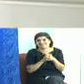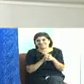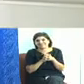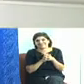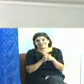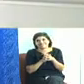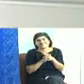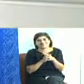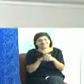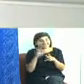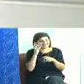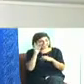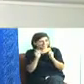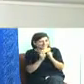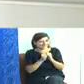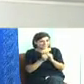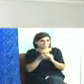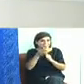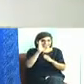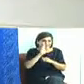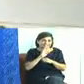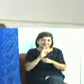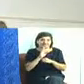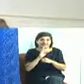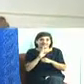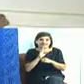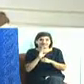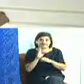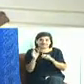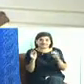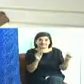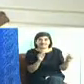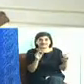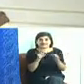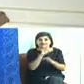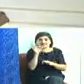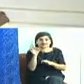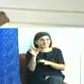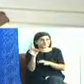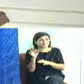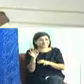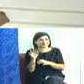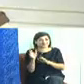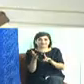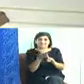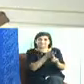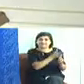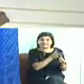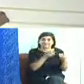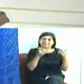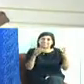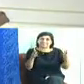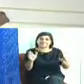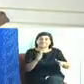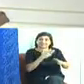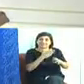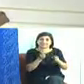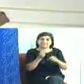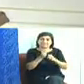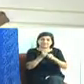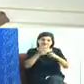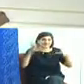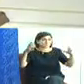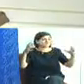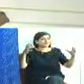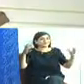You see how God moves, the Spirit moves, and you just get out of the way. And you just let the songs flow and you open yourself. And you